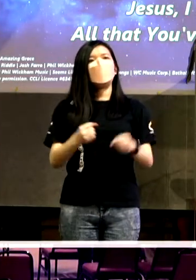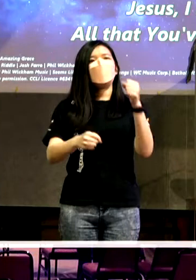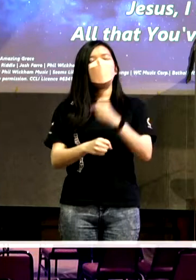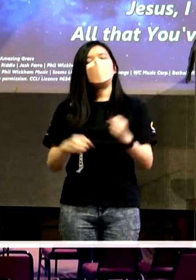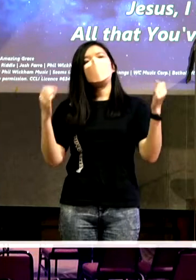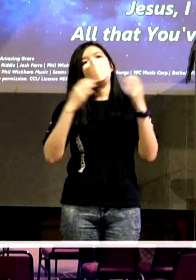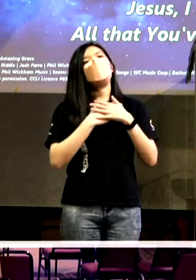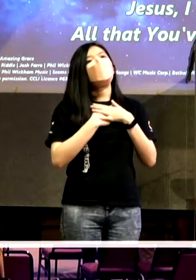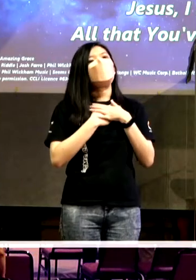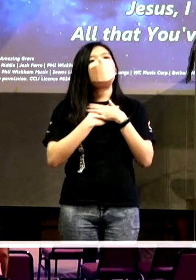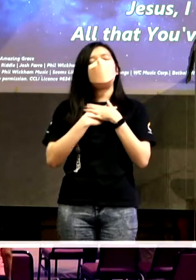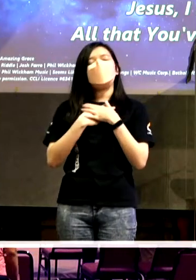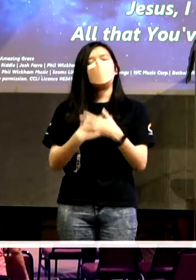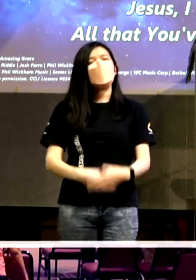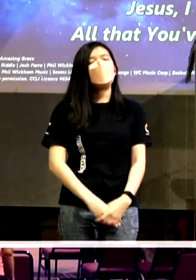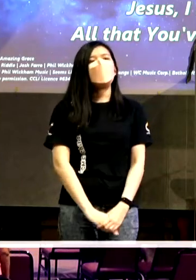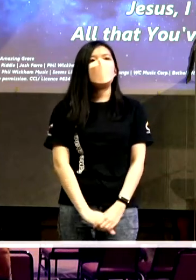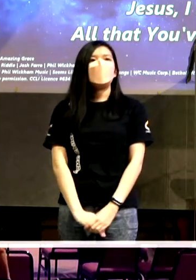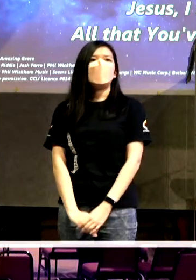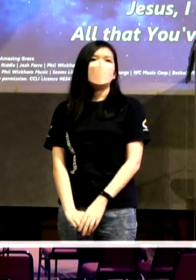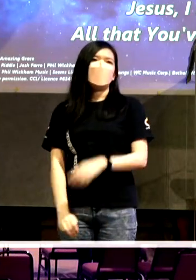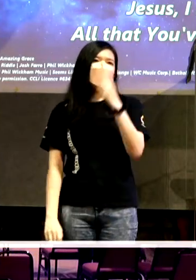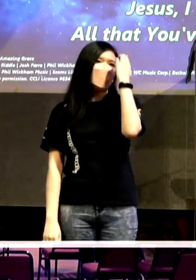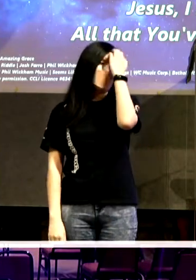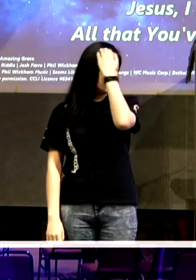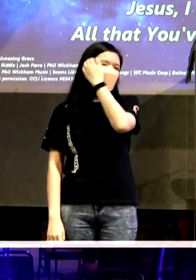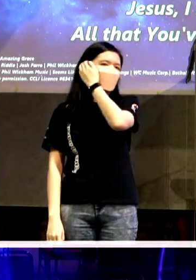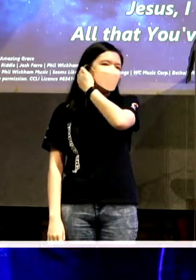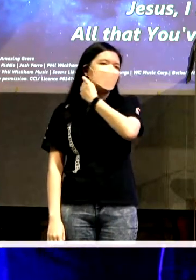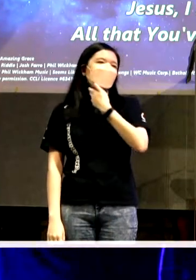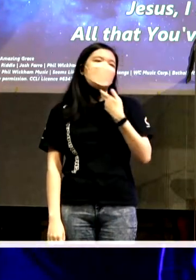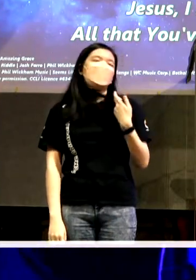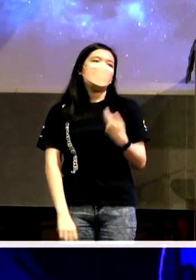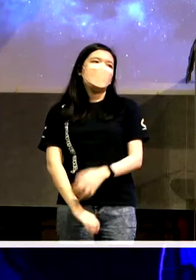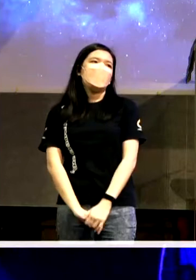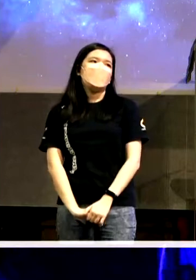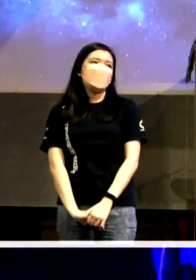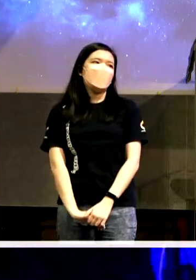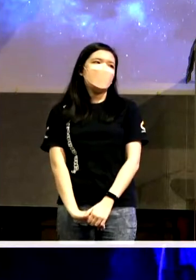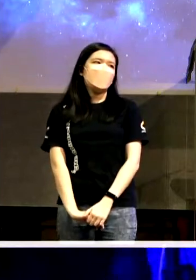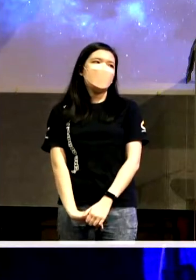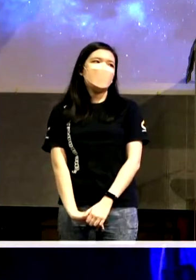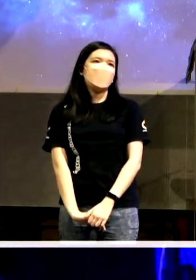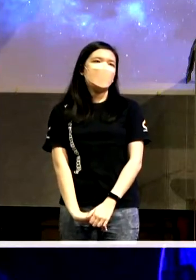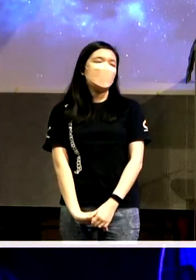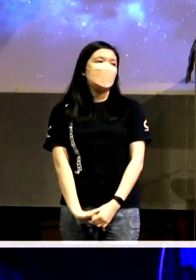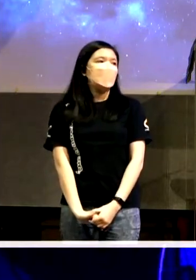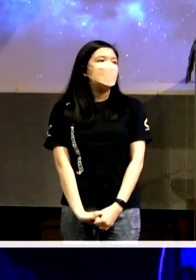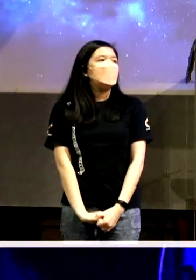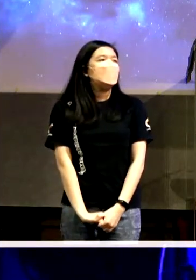you've done for me. Hallelujah. Thank you, Father Lord. Thank you, Father Lord.